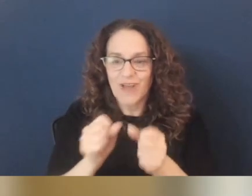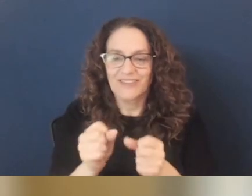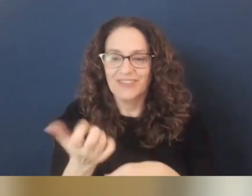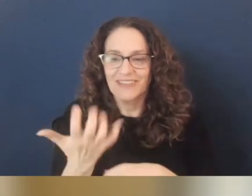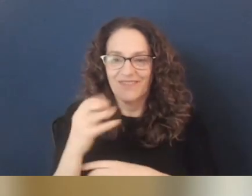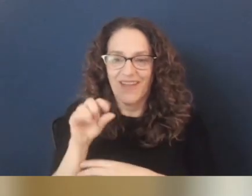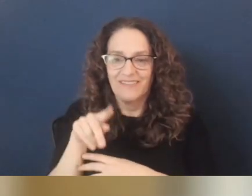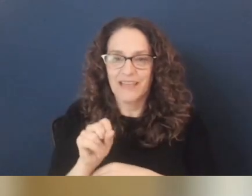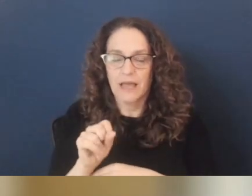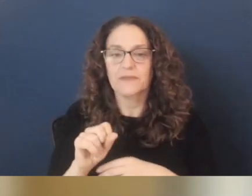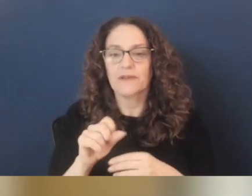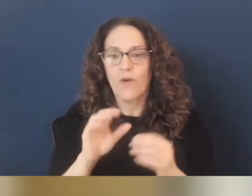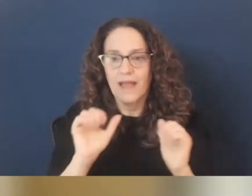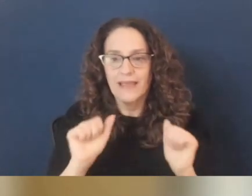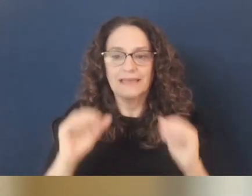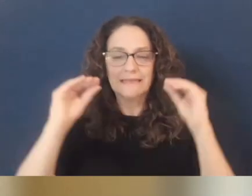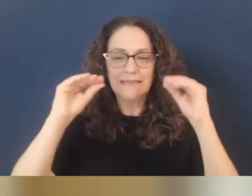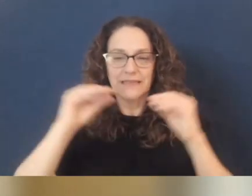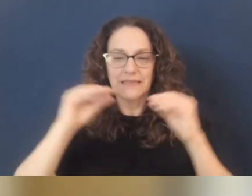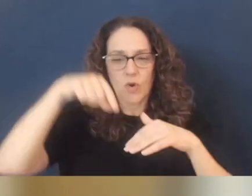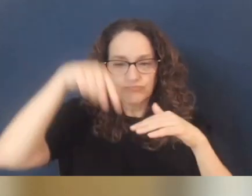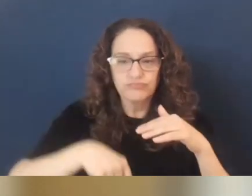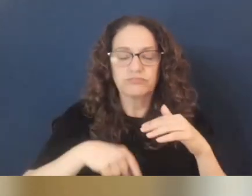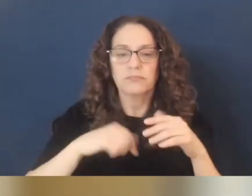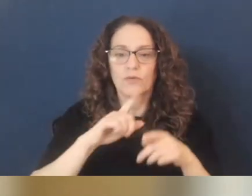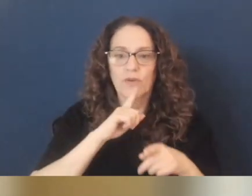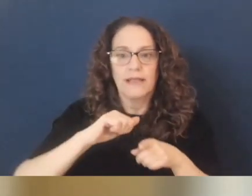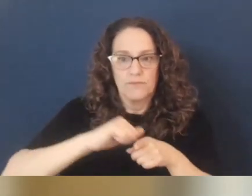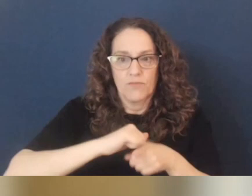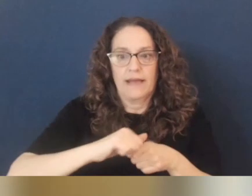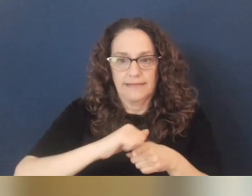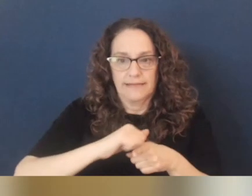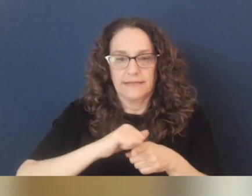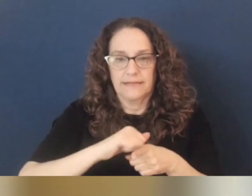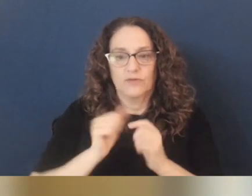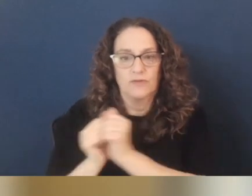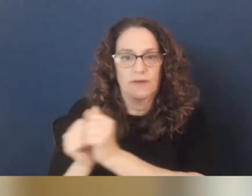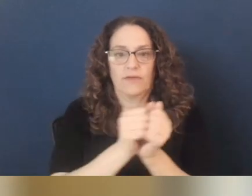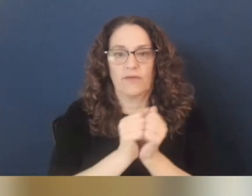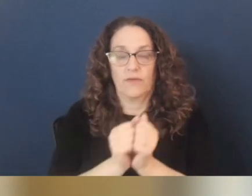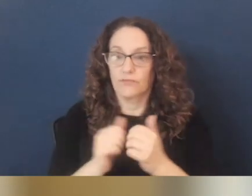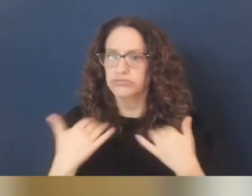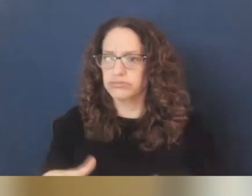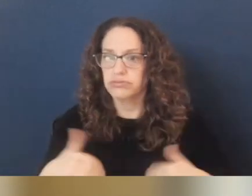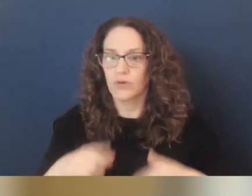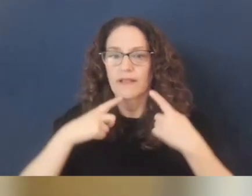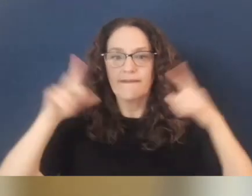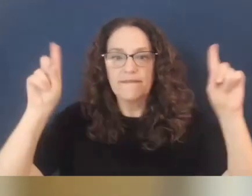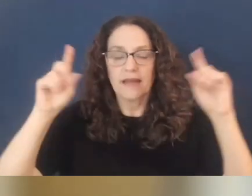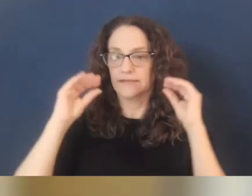them, I got to see that not only did they really deepen people's samadhi and concentration because they cleared